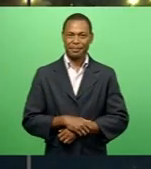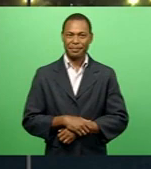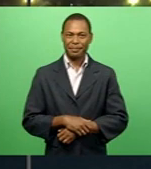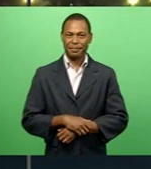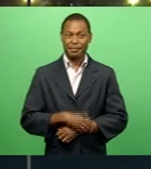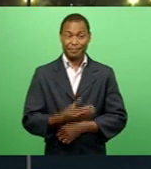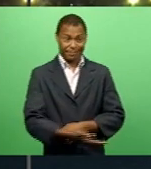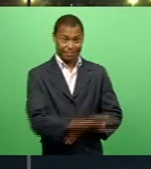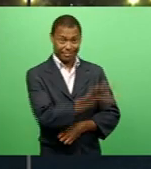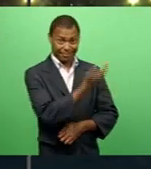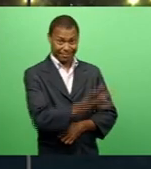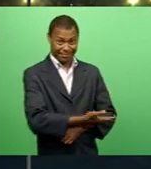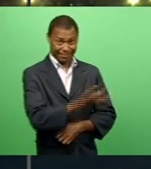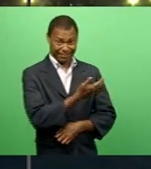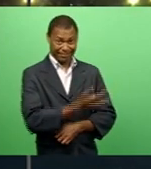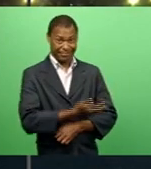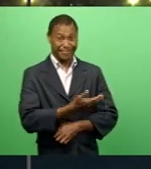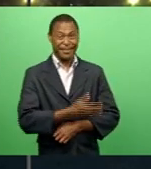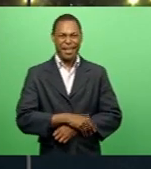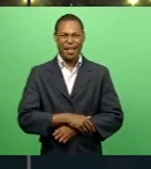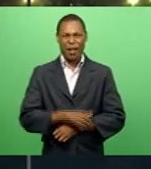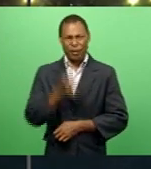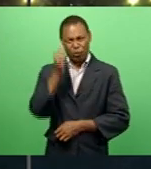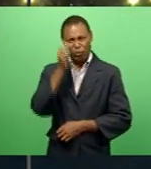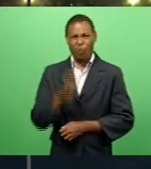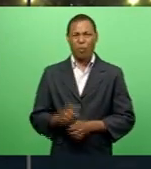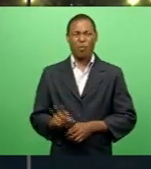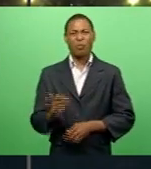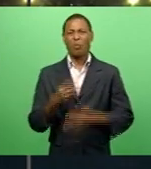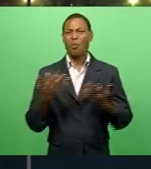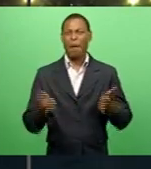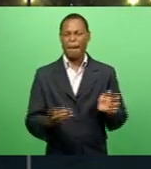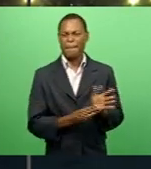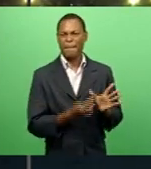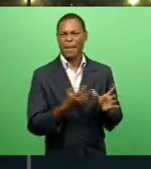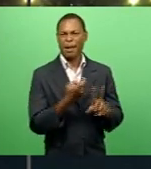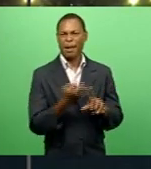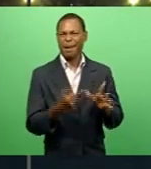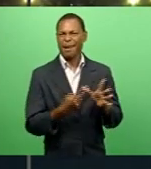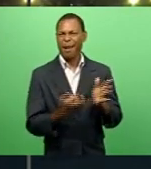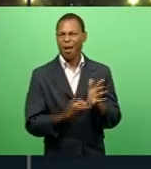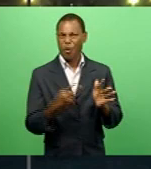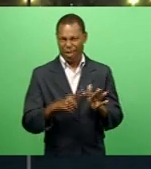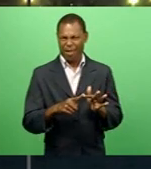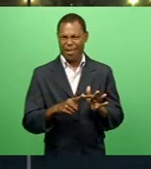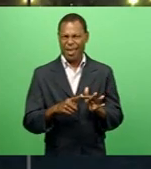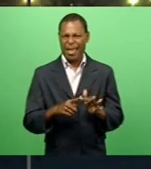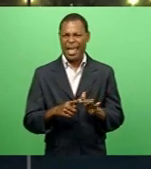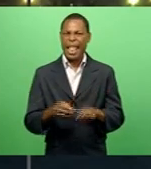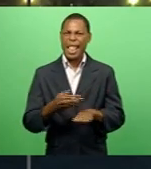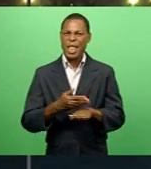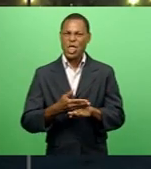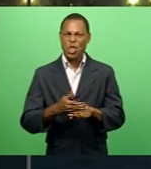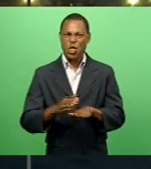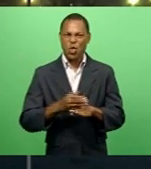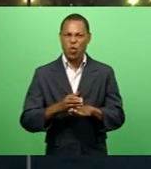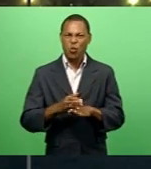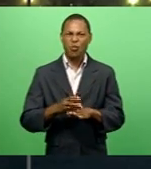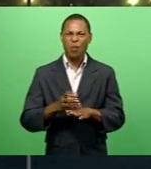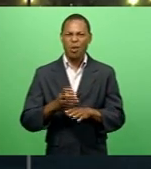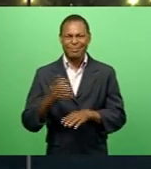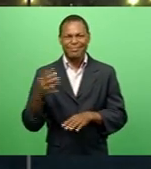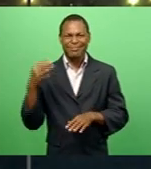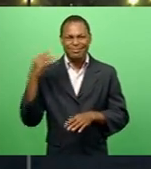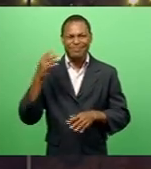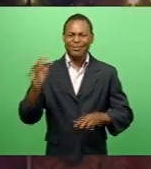William Wanganimbarravi, known as Big Whales from the Makare Band, last night launched his new album, Railesu, meaning Look